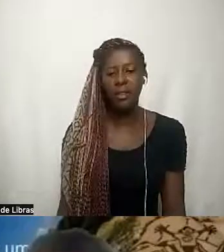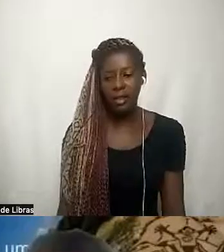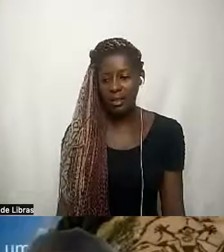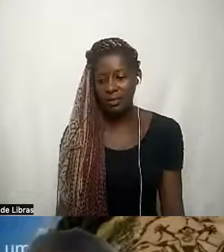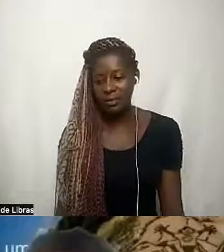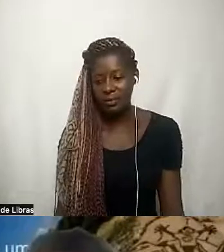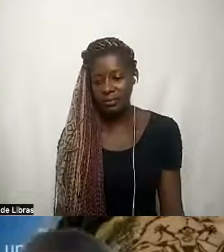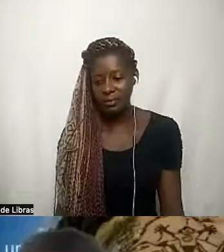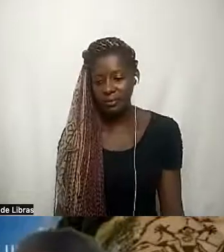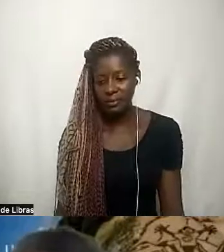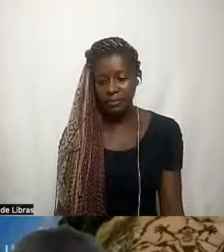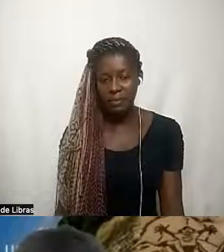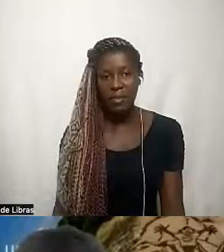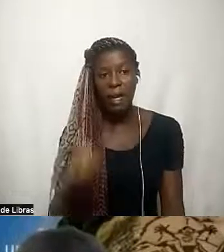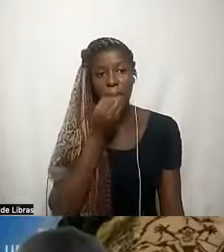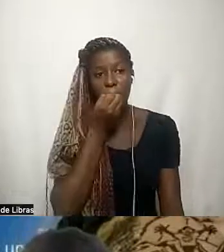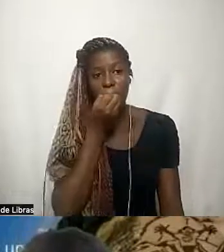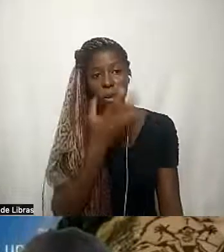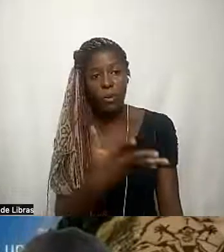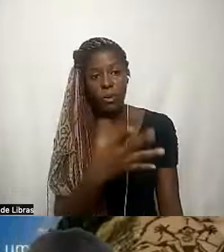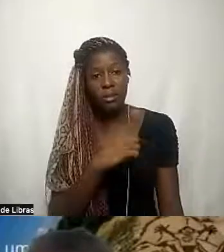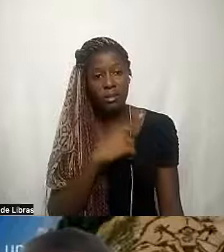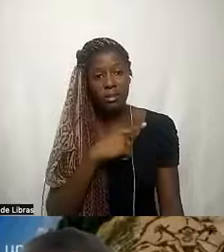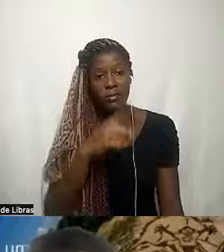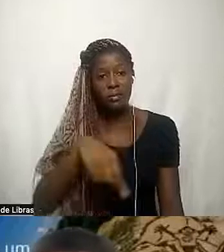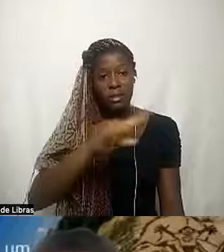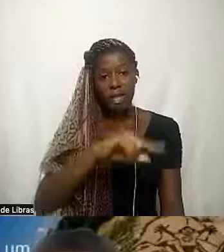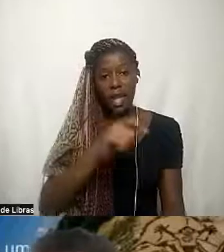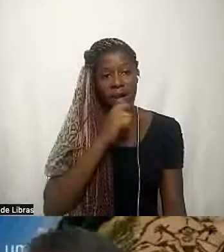It's great, everyone is together now on the screen.